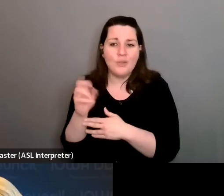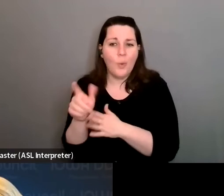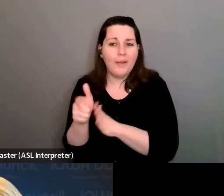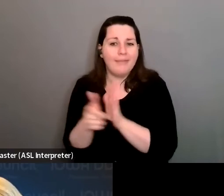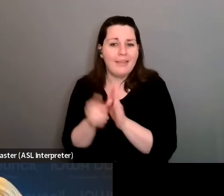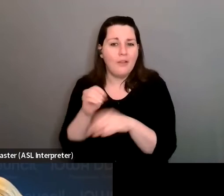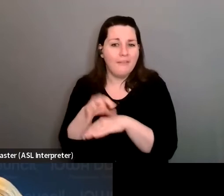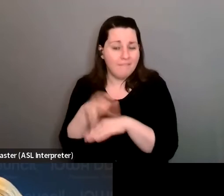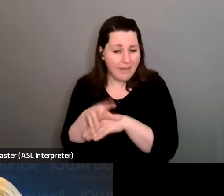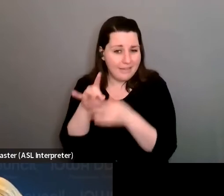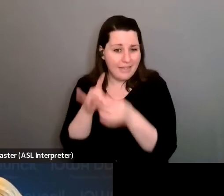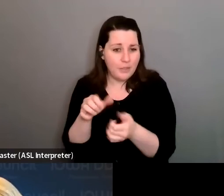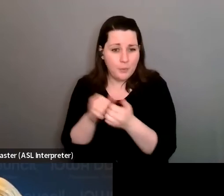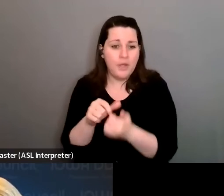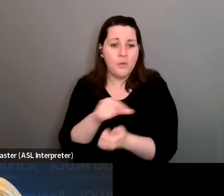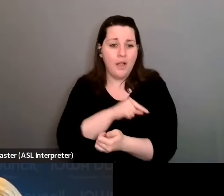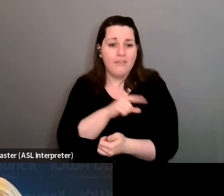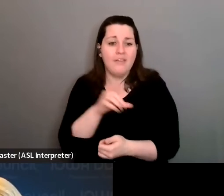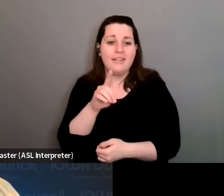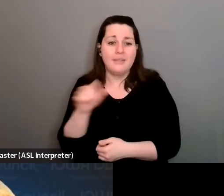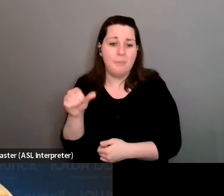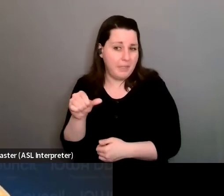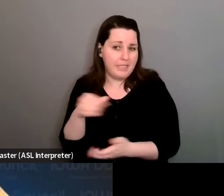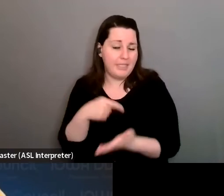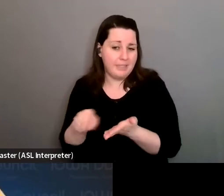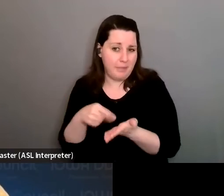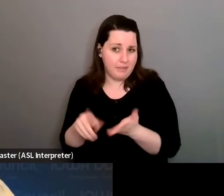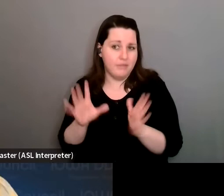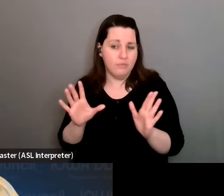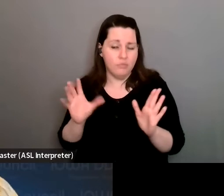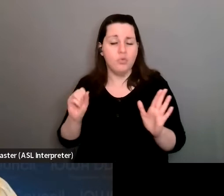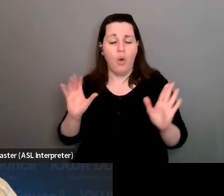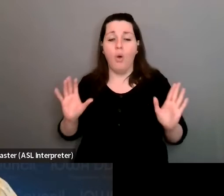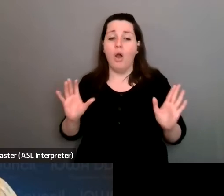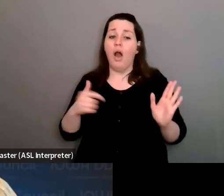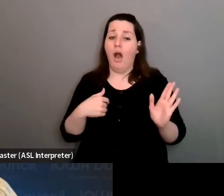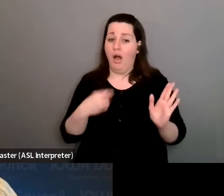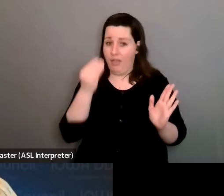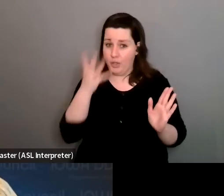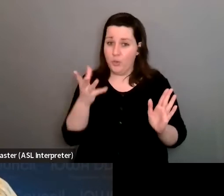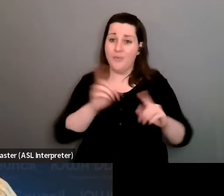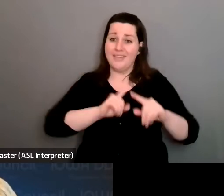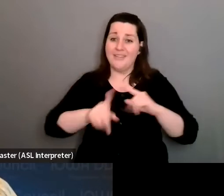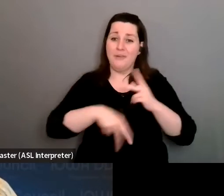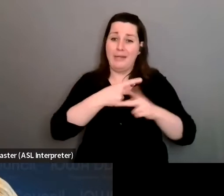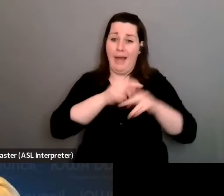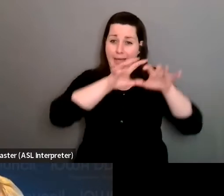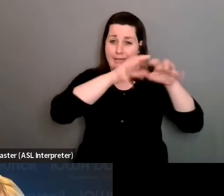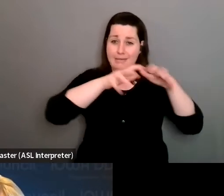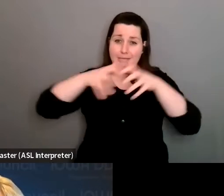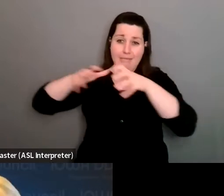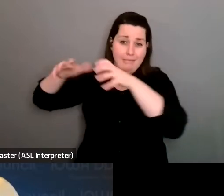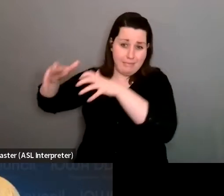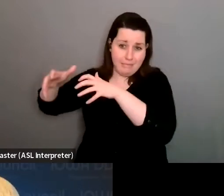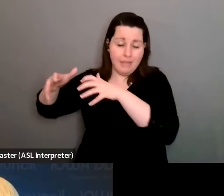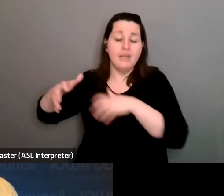related to qualified disability expenses. So what I'm going to really do is tell you about the umbrellas that expenses can fall under